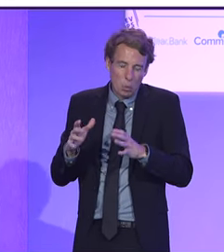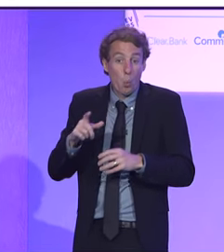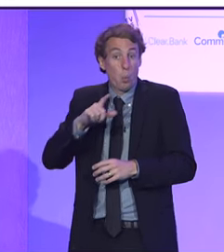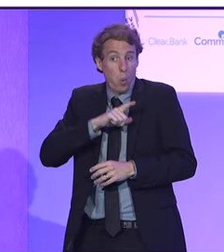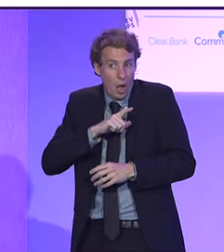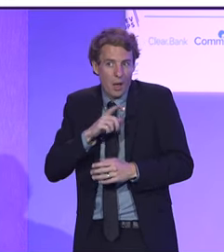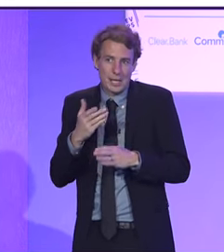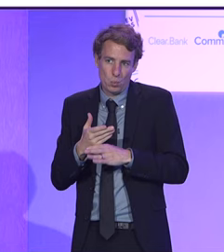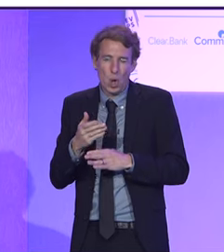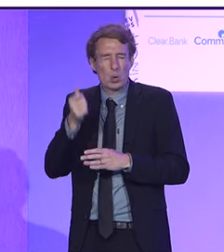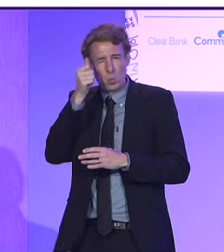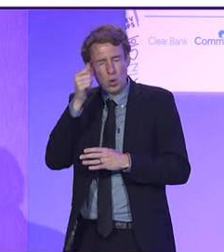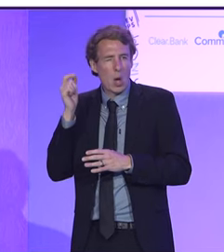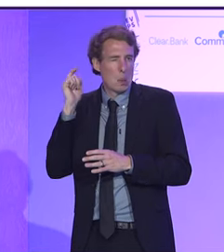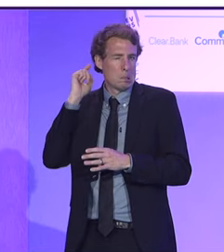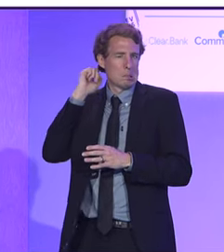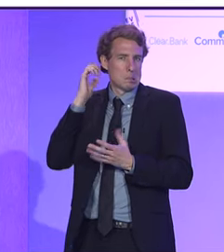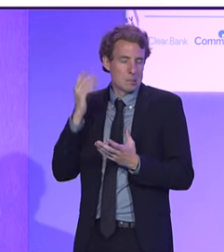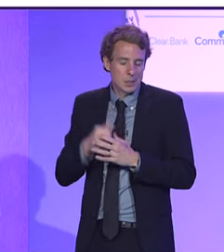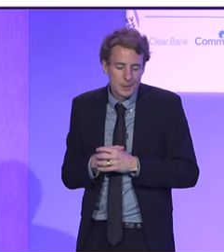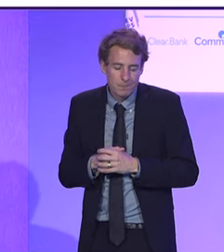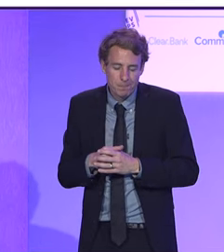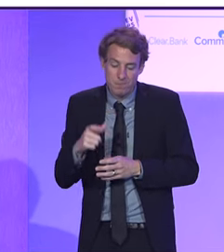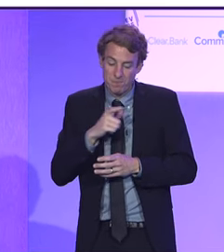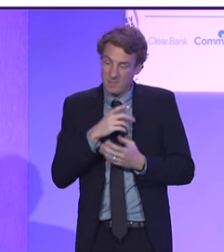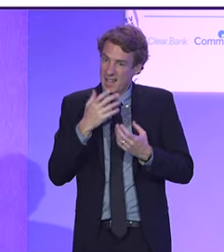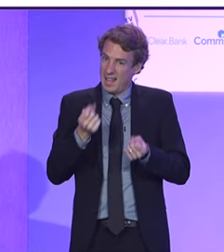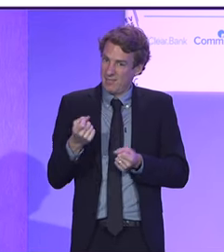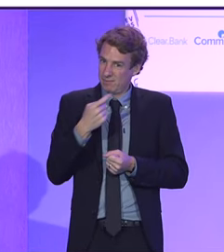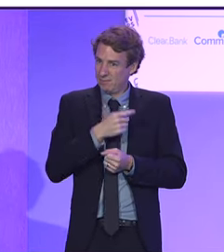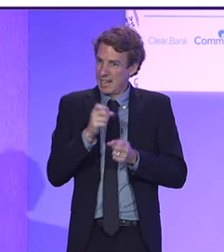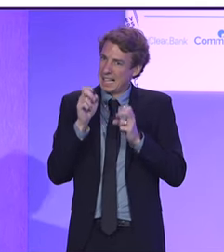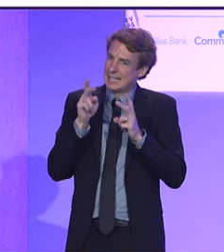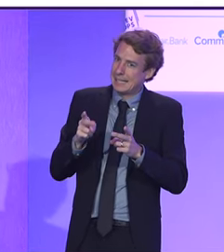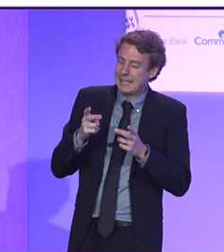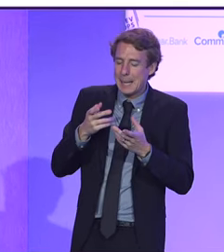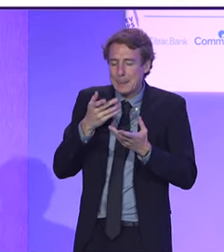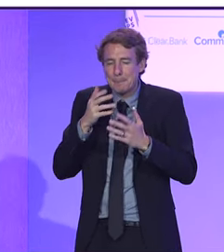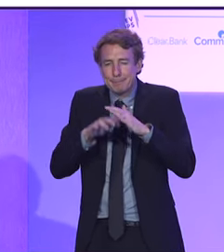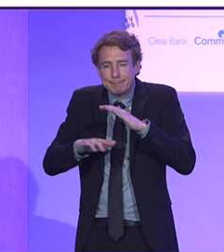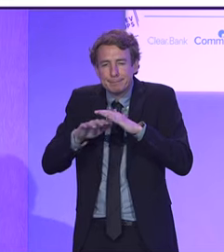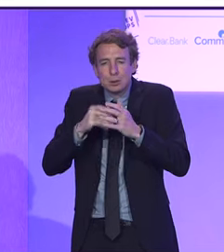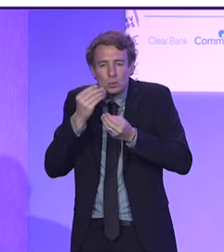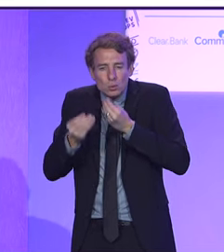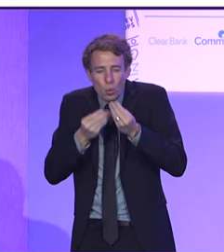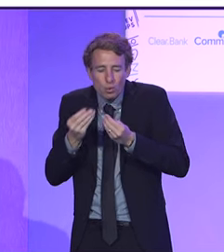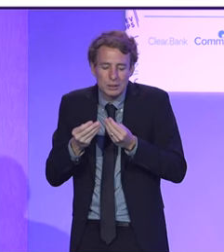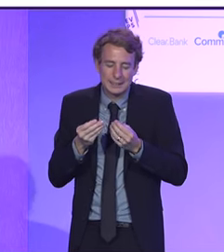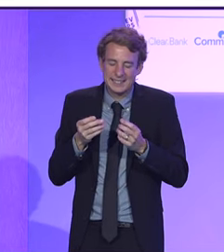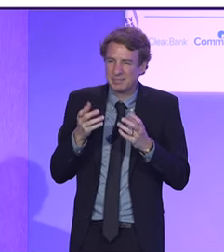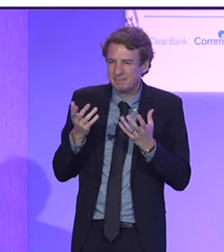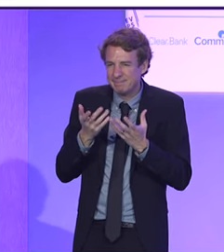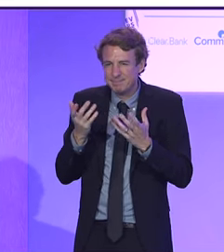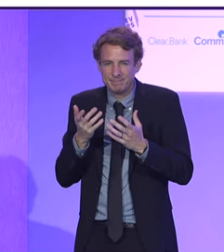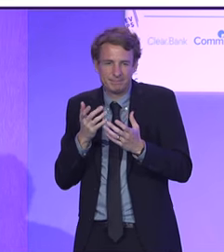the reason why is because of systems archetypes, or sometimes they're called system storylines or system traps. And system